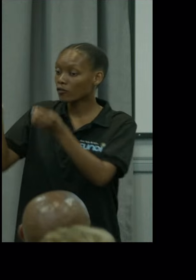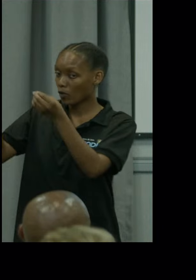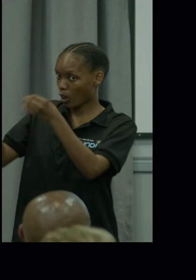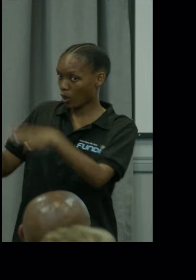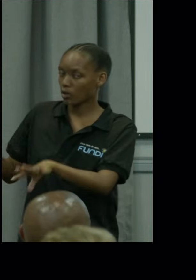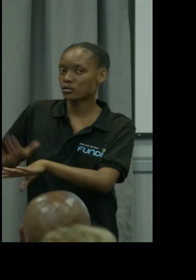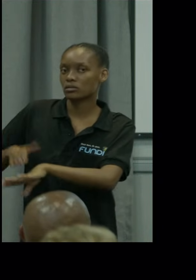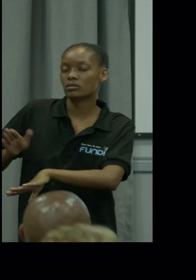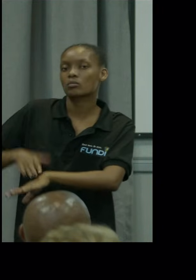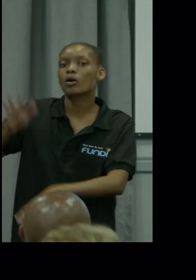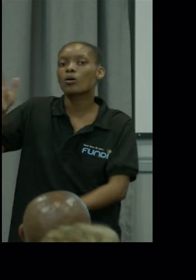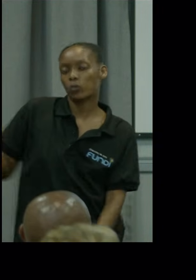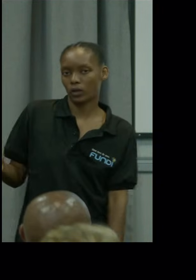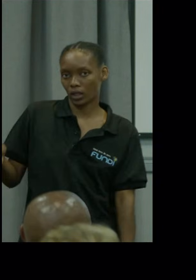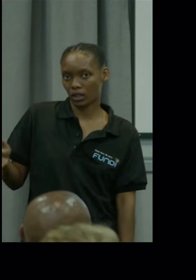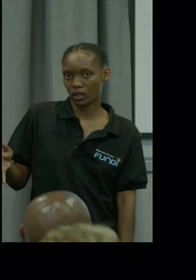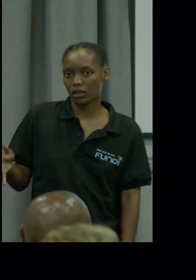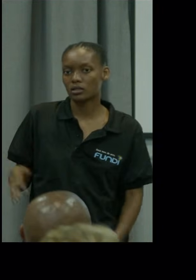most.